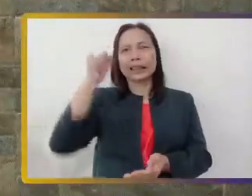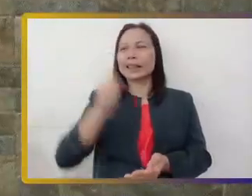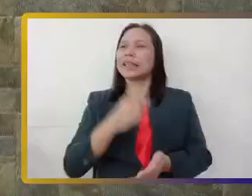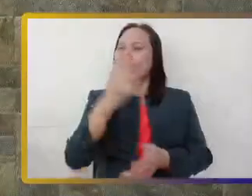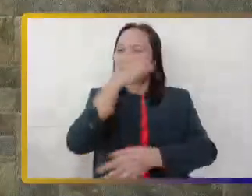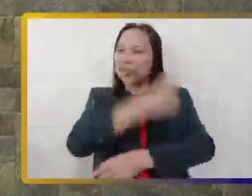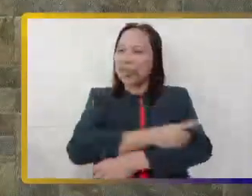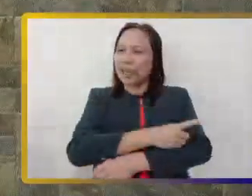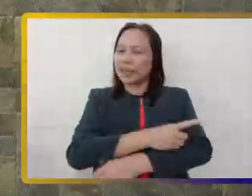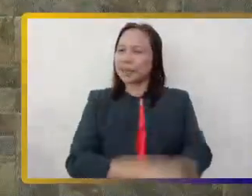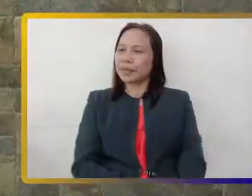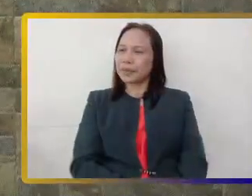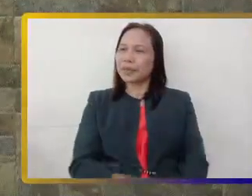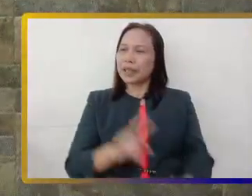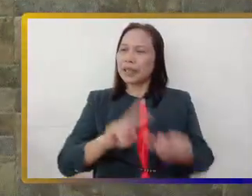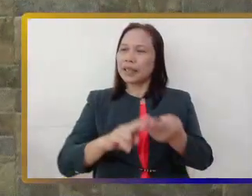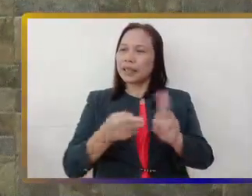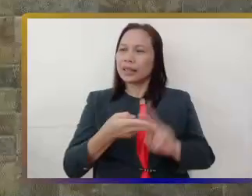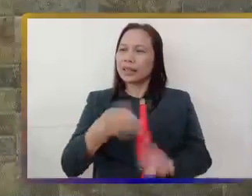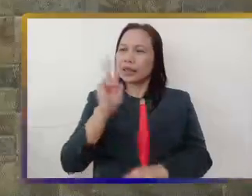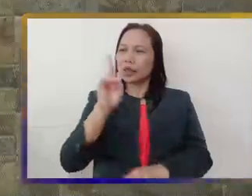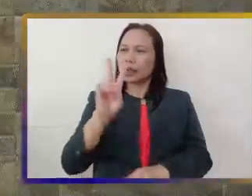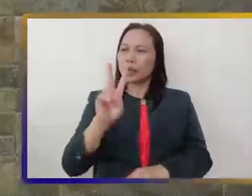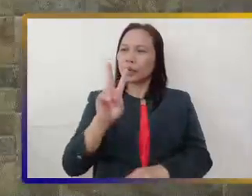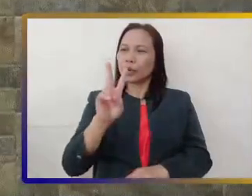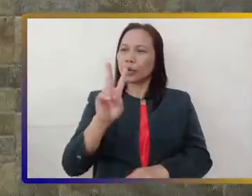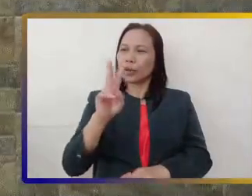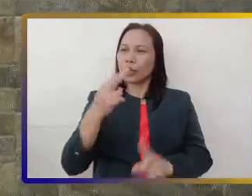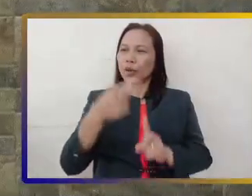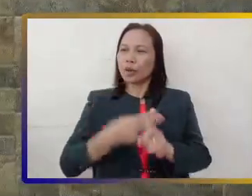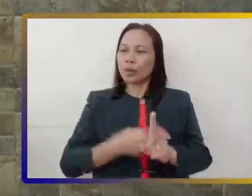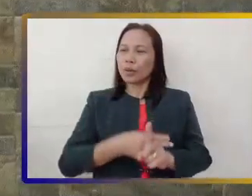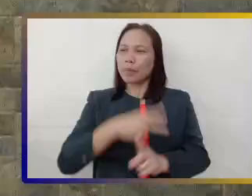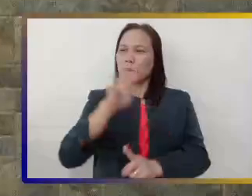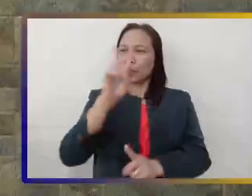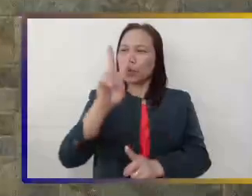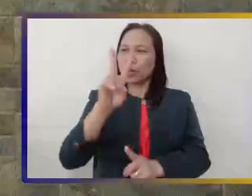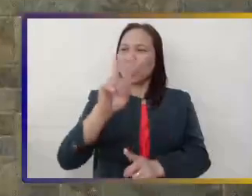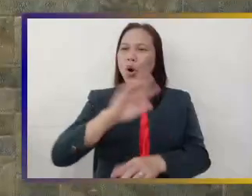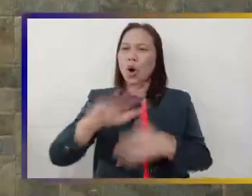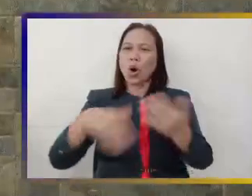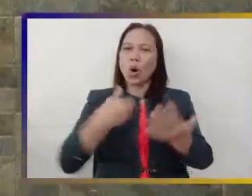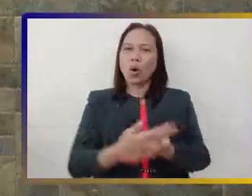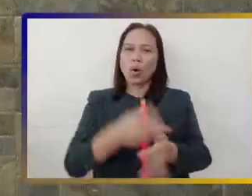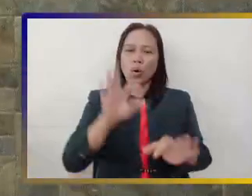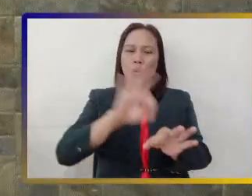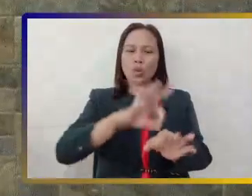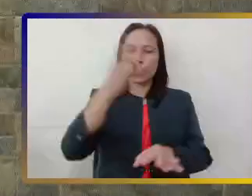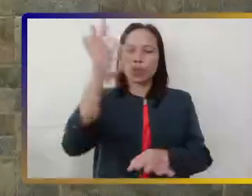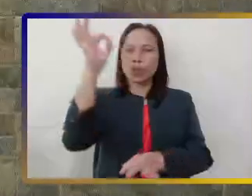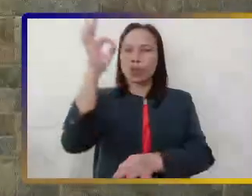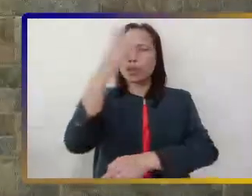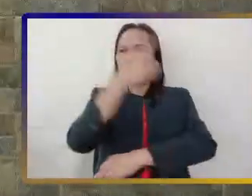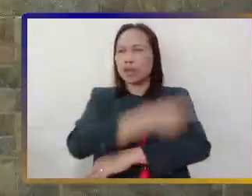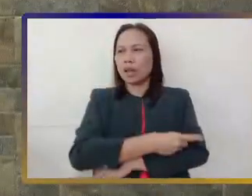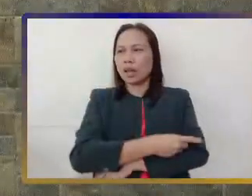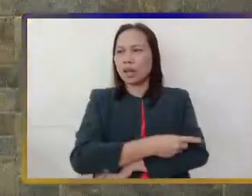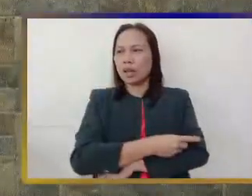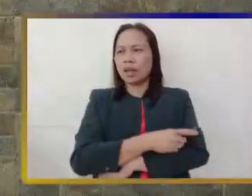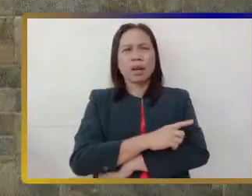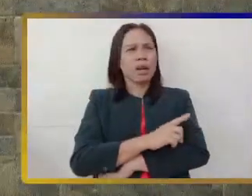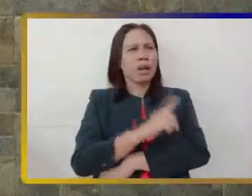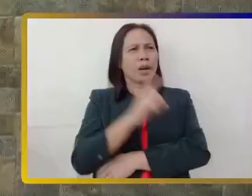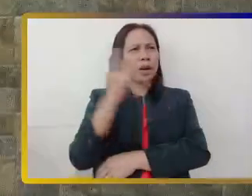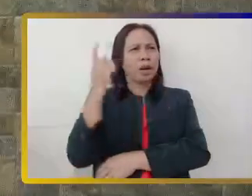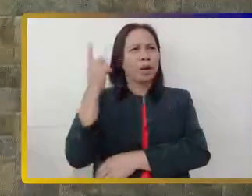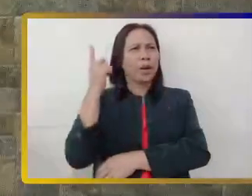Day number two November two all Souls Day November